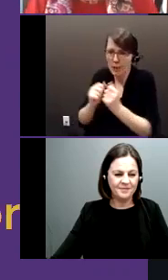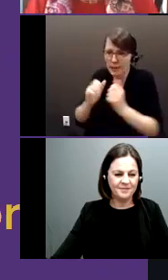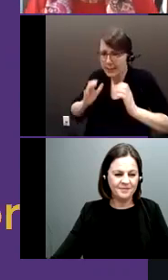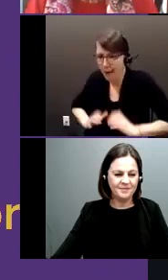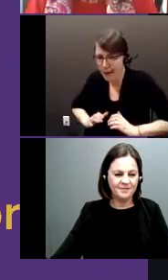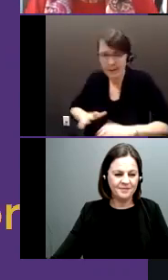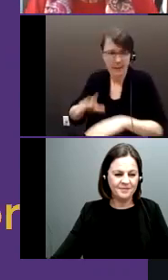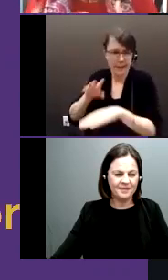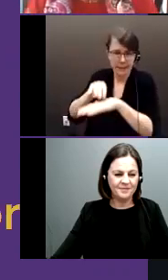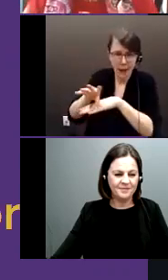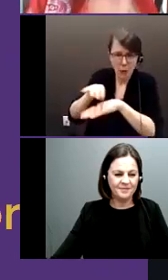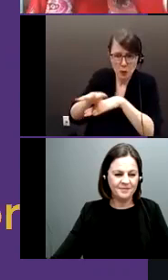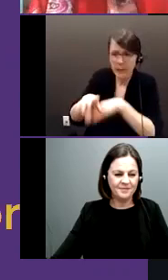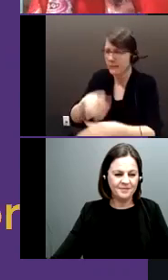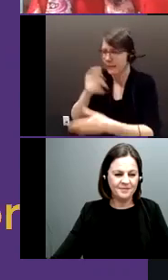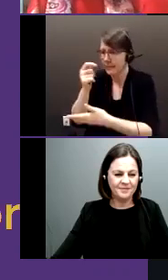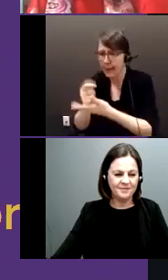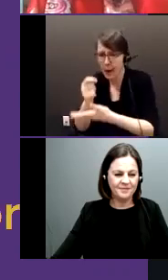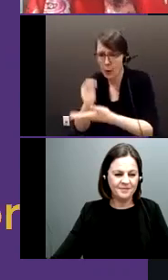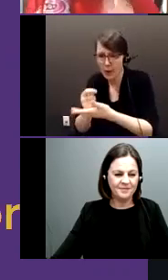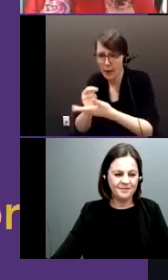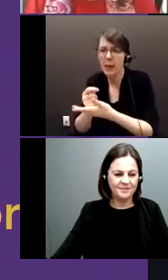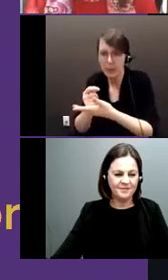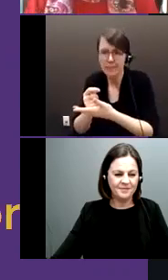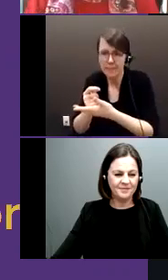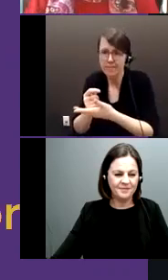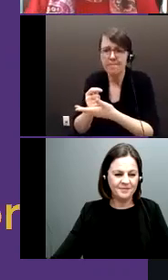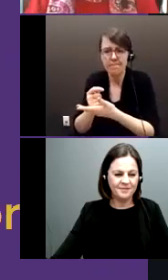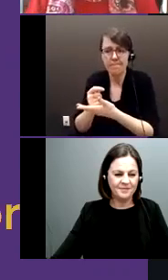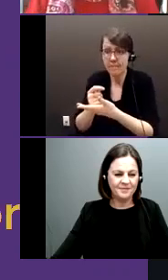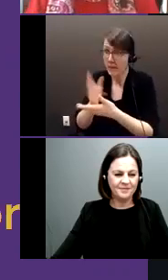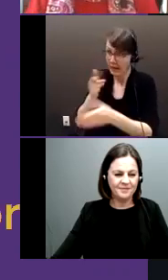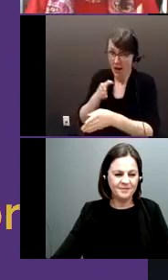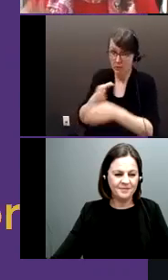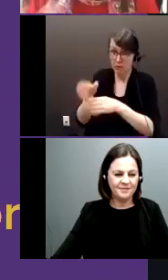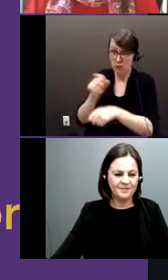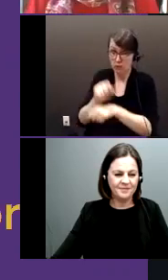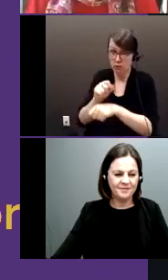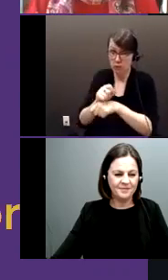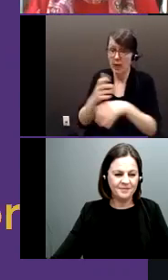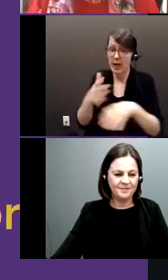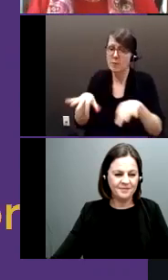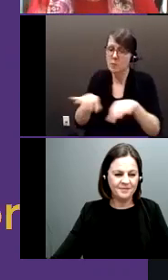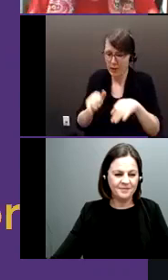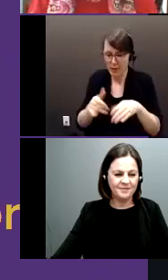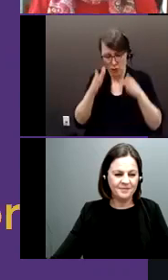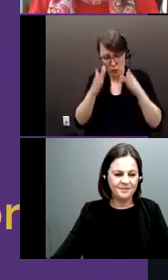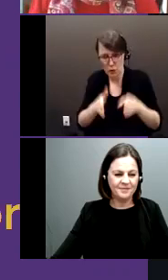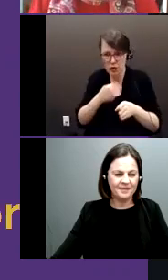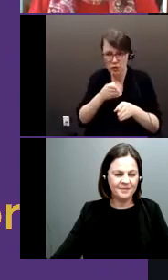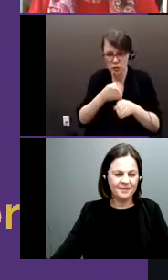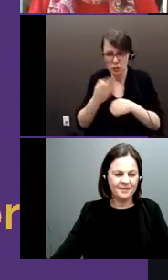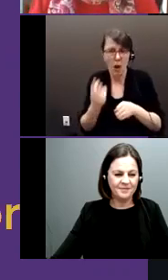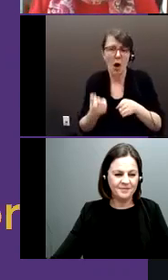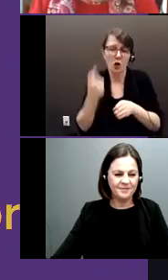counseling, it's very important to us that we do our work in what is a trauma-informed way or a